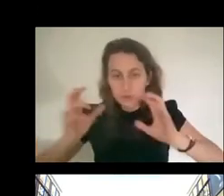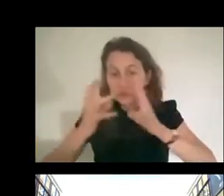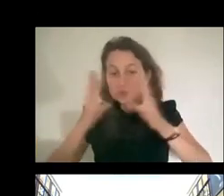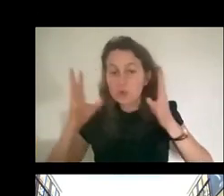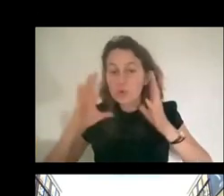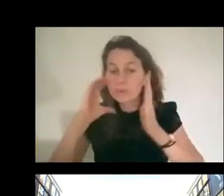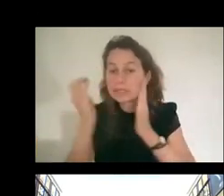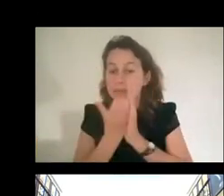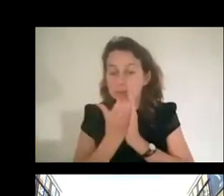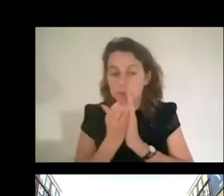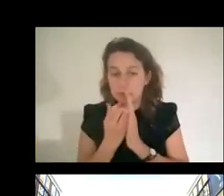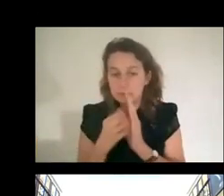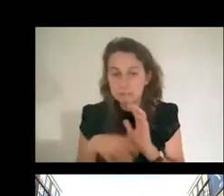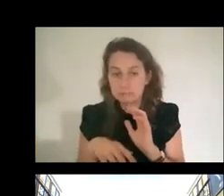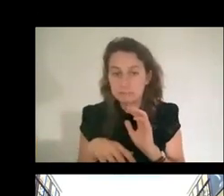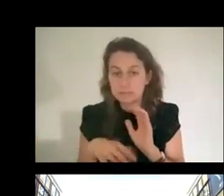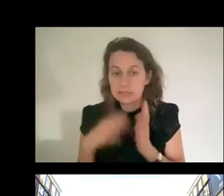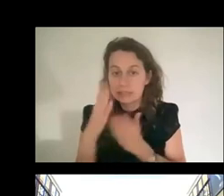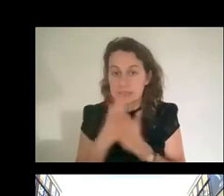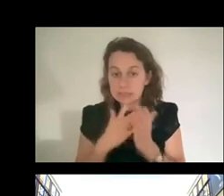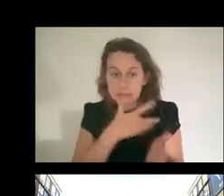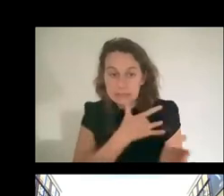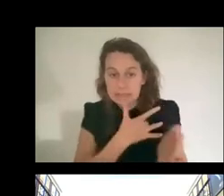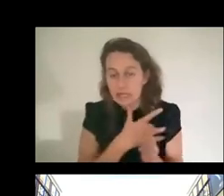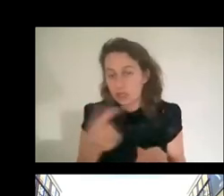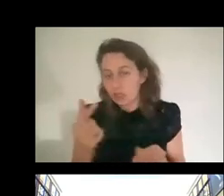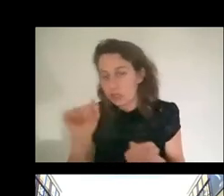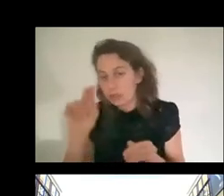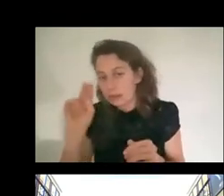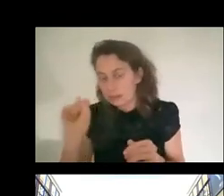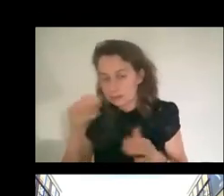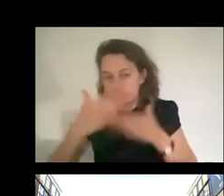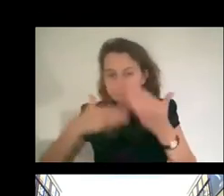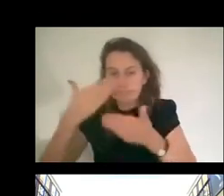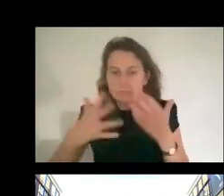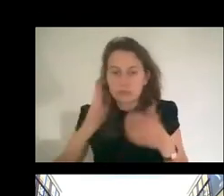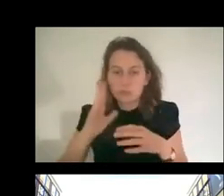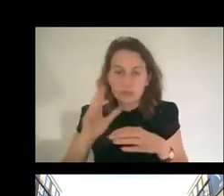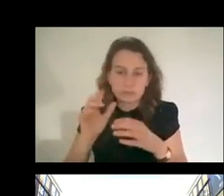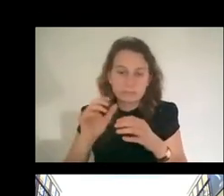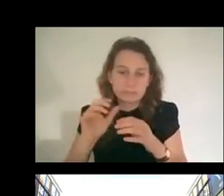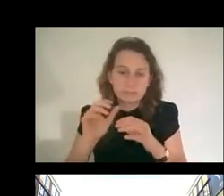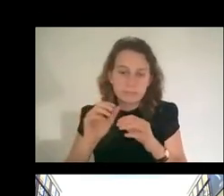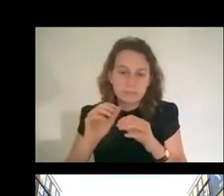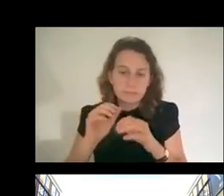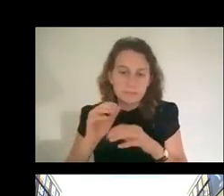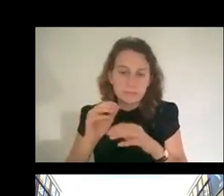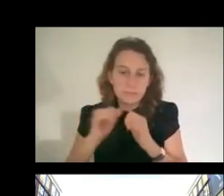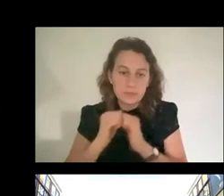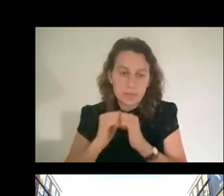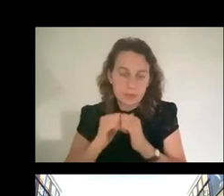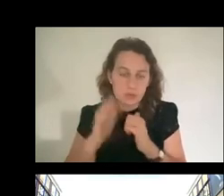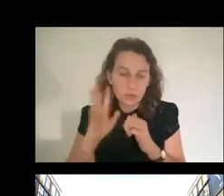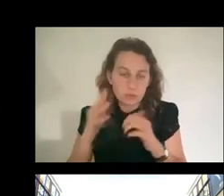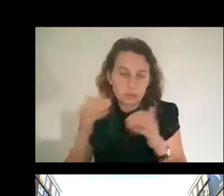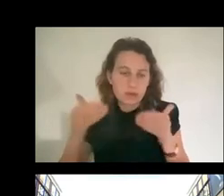also ran them through some style GANs. And so it's a combination, I'm gonna let Lei explain more, but it's a combination of